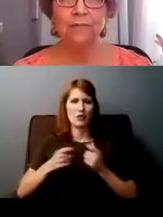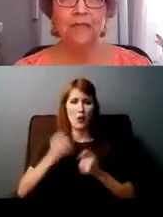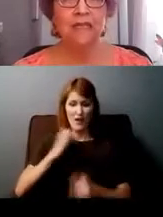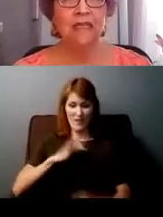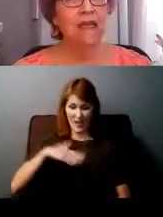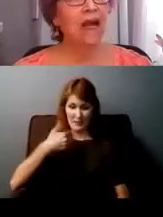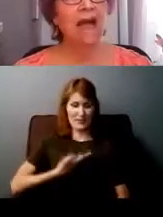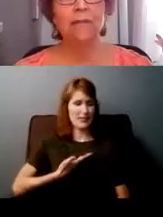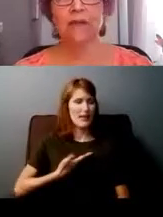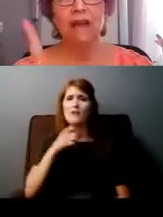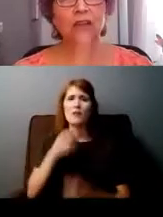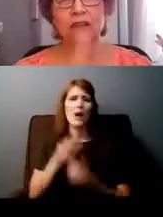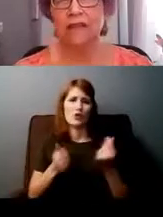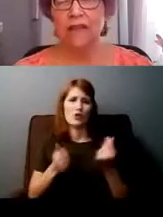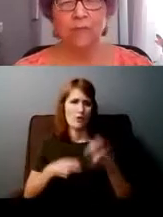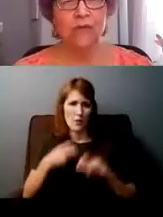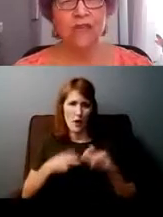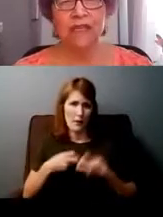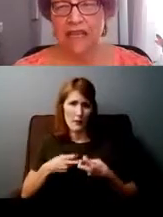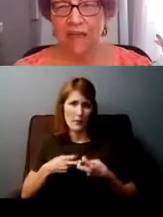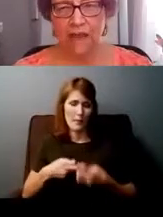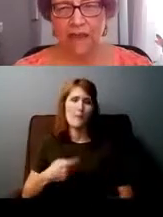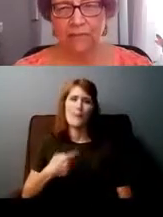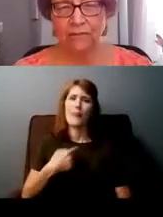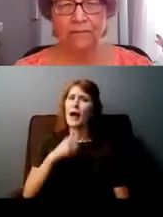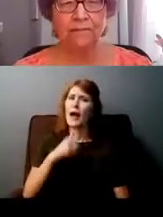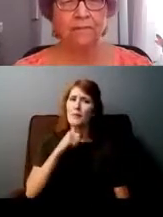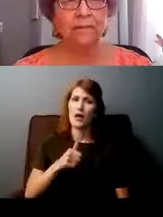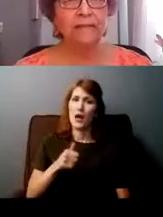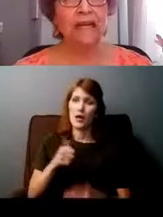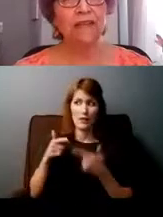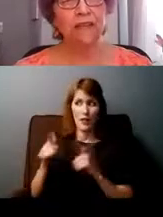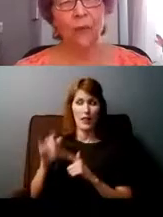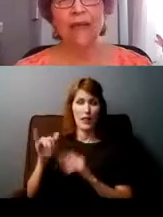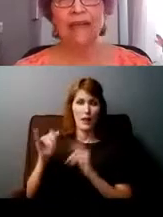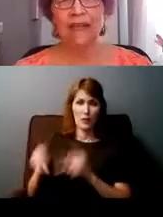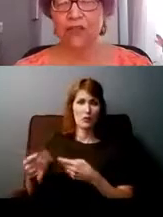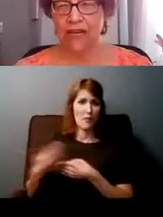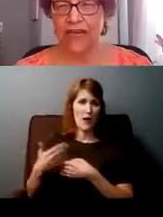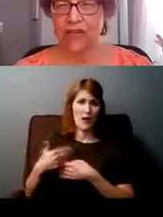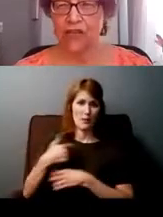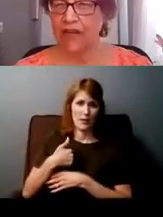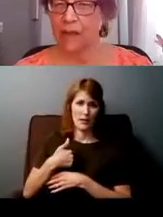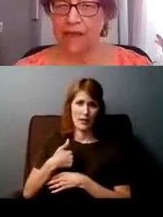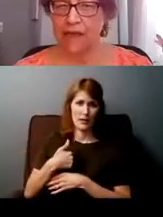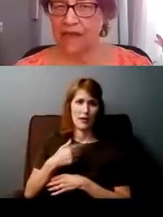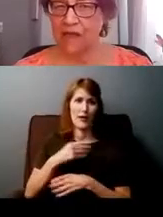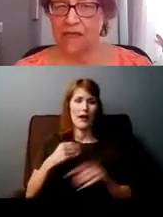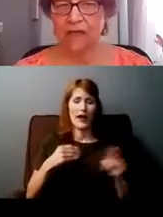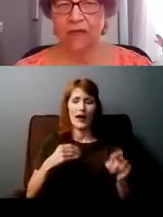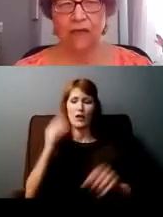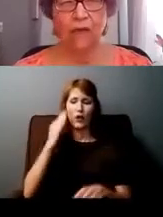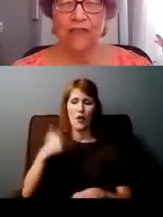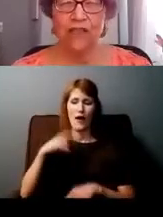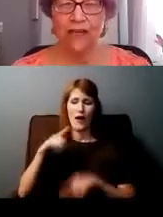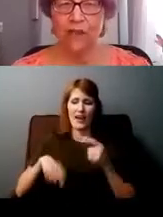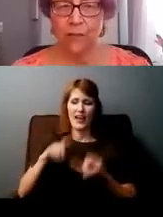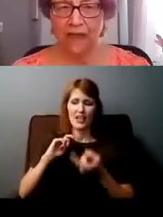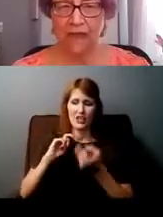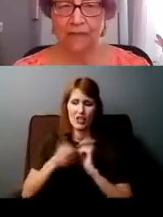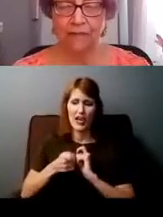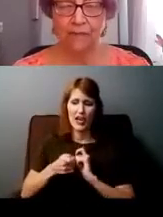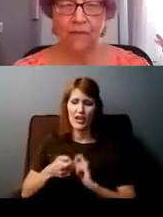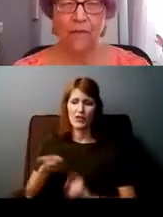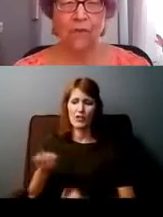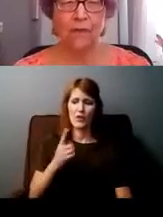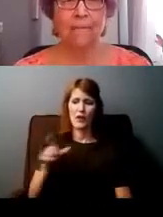problem. I'm not going to let that person get to me. I know I can't change anybody else. I can only change